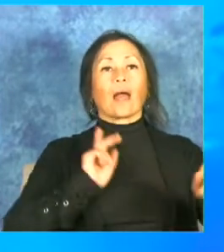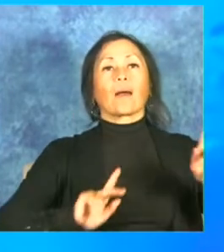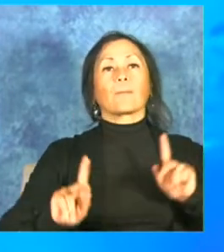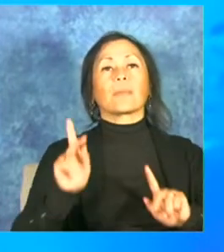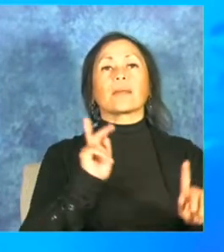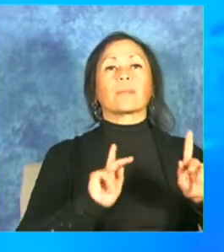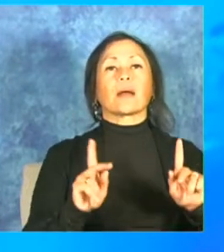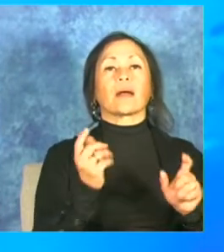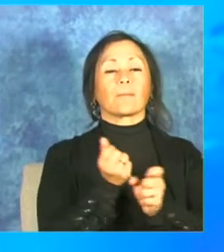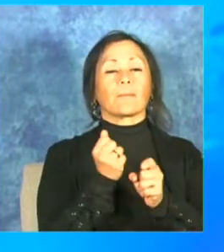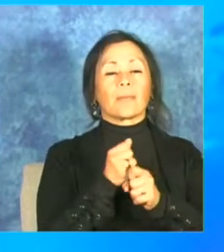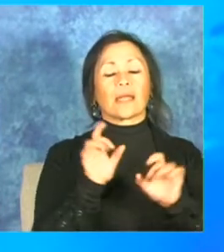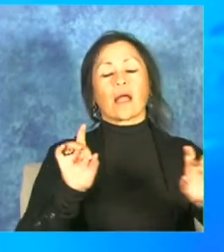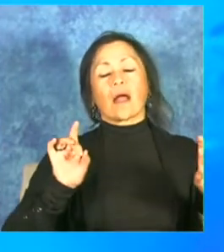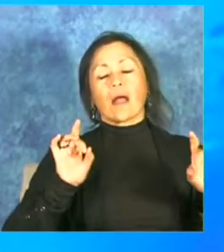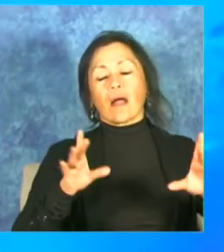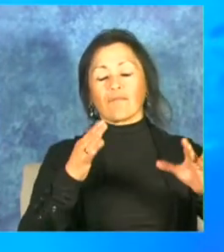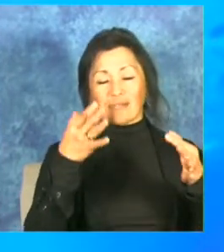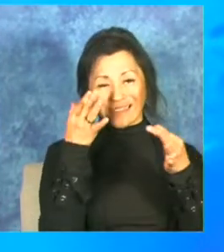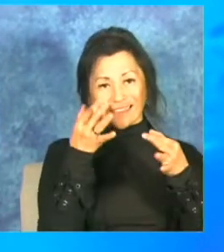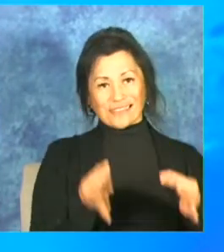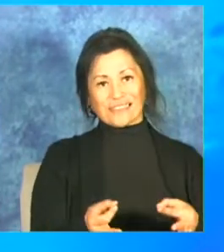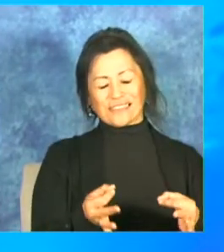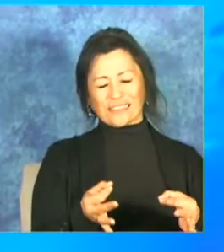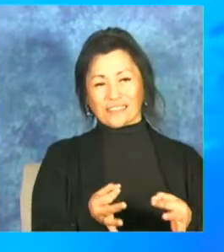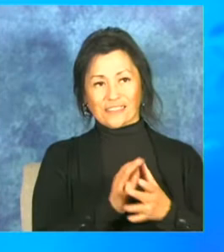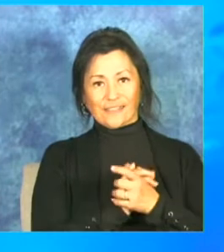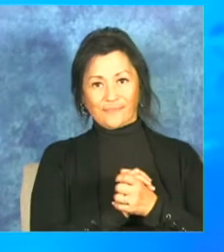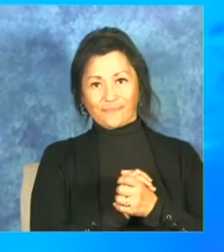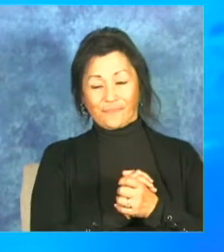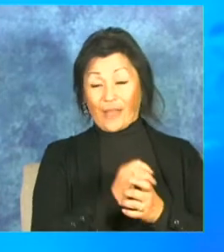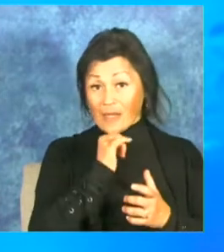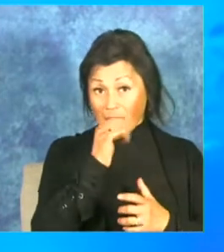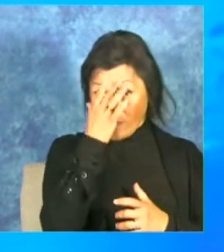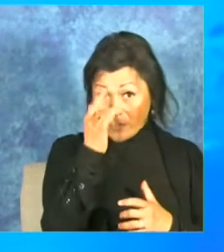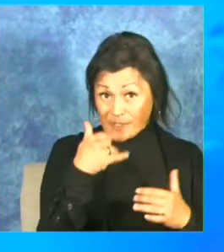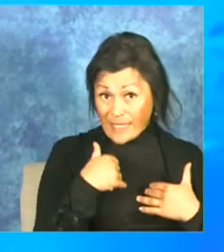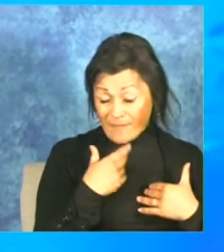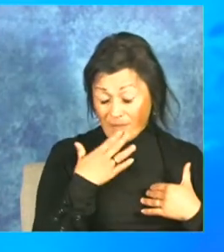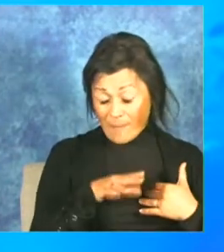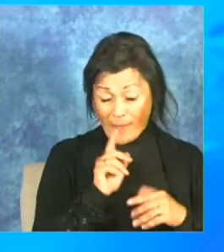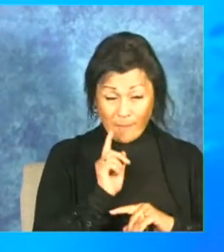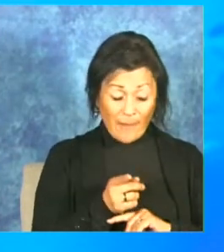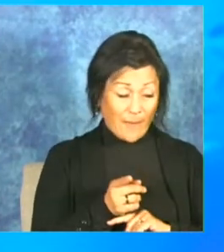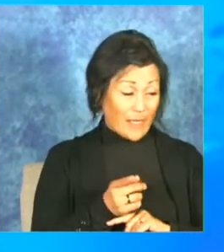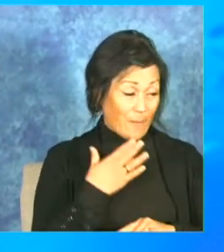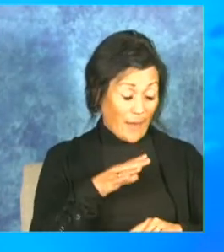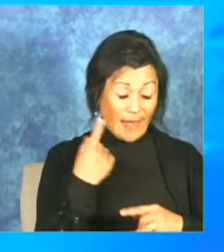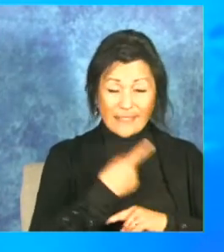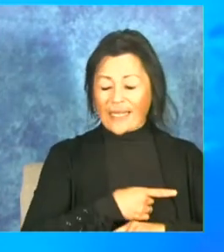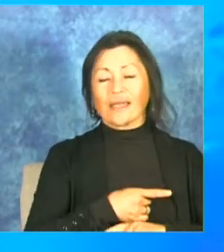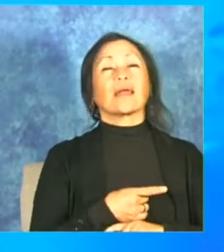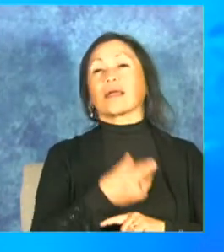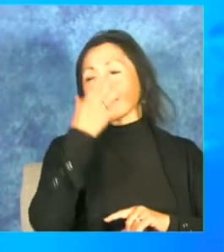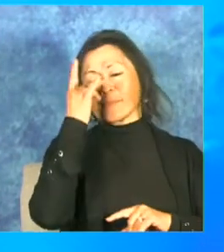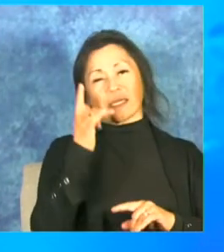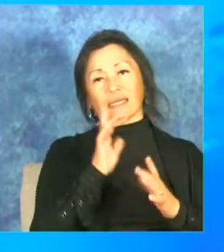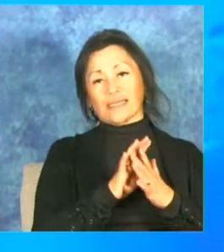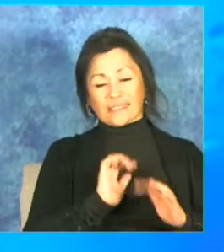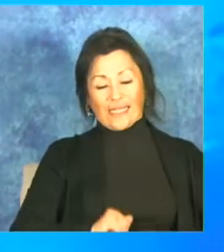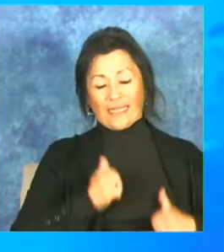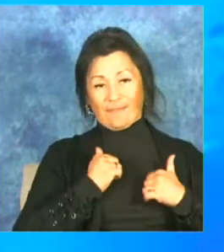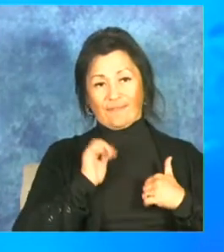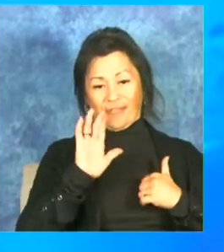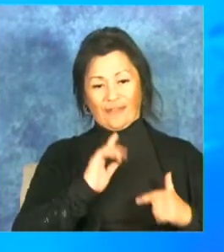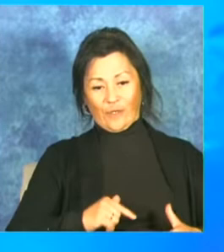people make terrible decisions. Not because they had a bad moment or a bad day, but because they're living their